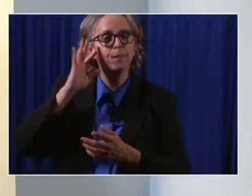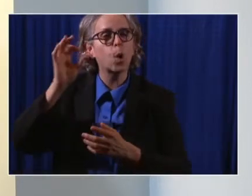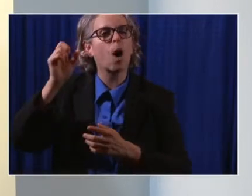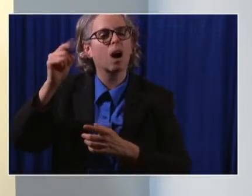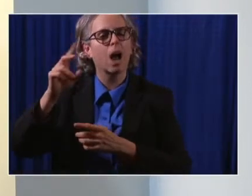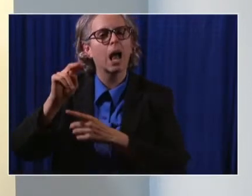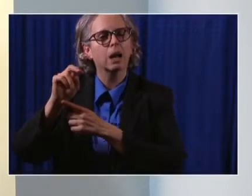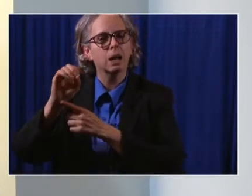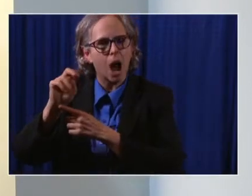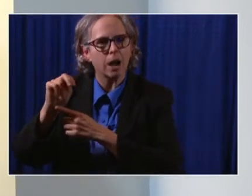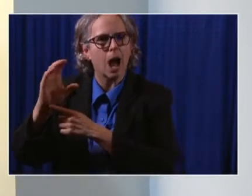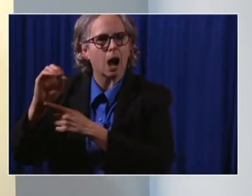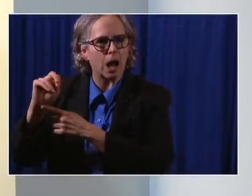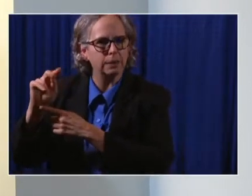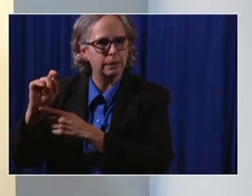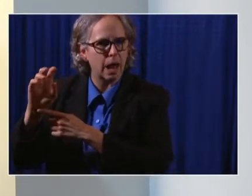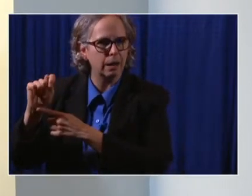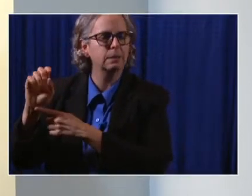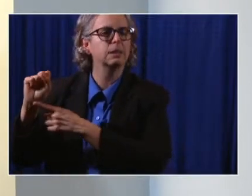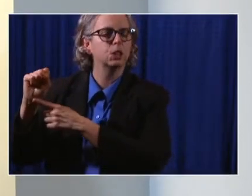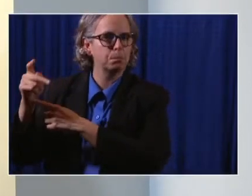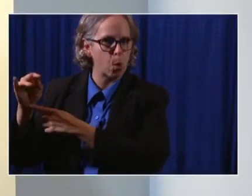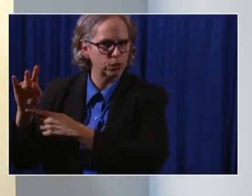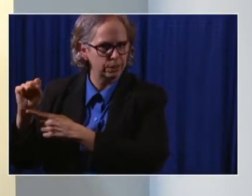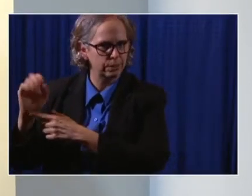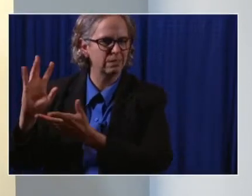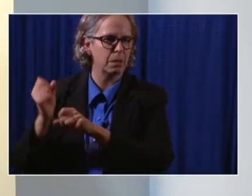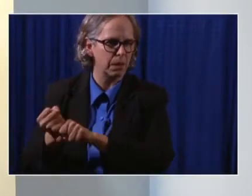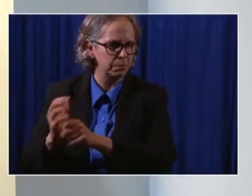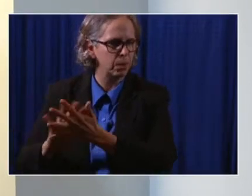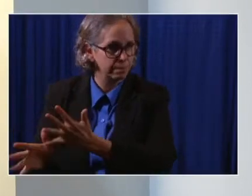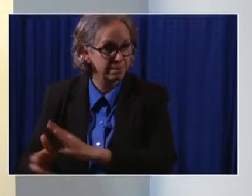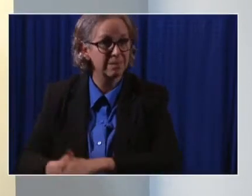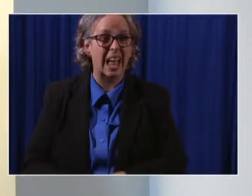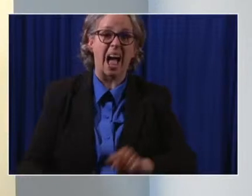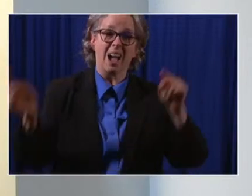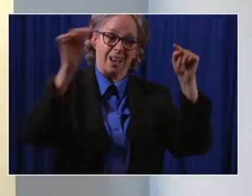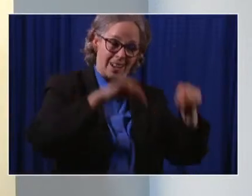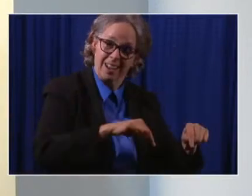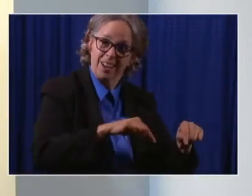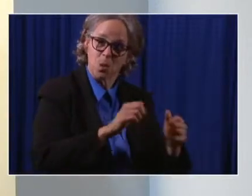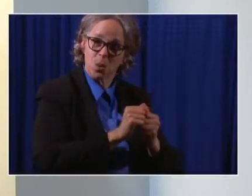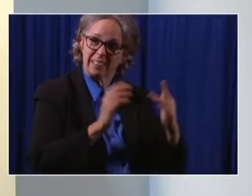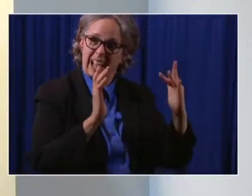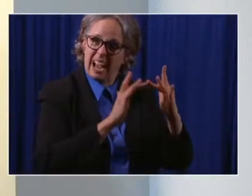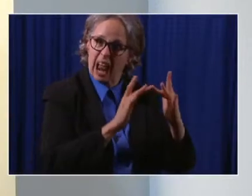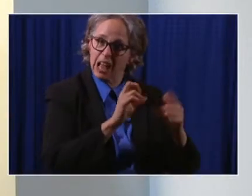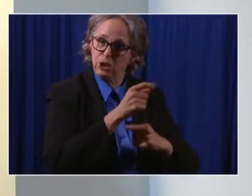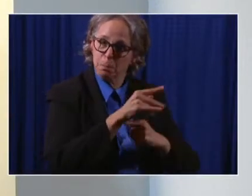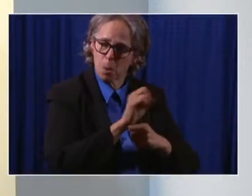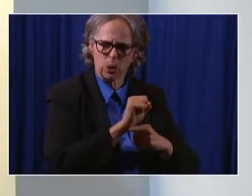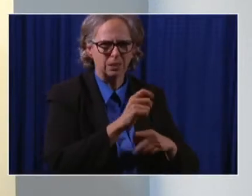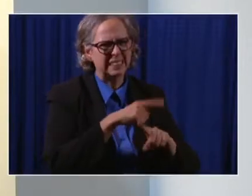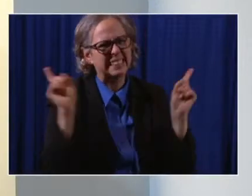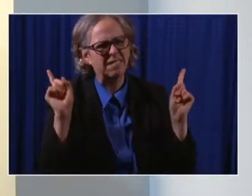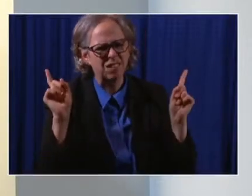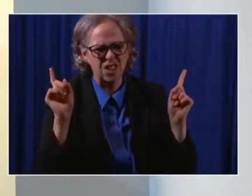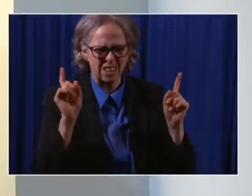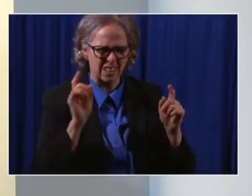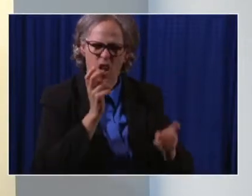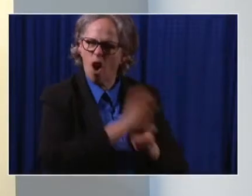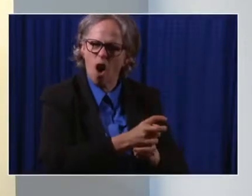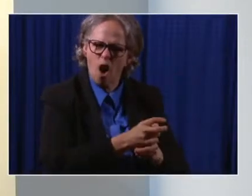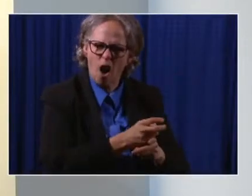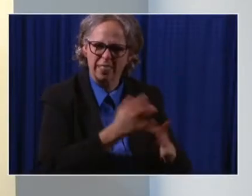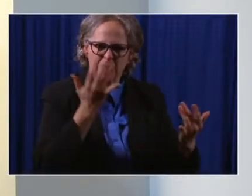settings. But we know that contact settings are more difficult. That's why it has been a challenge to come